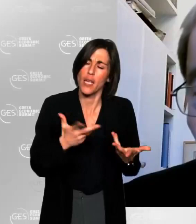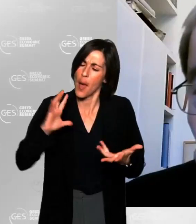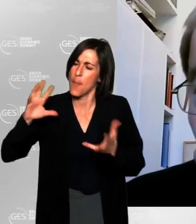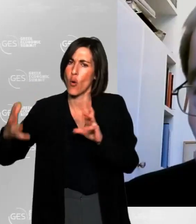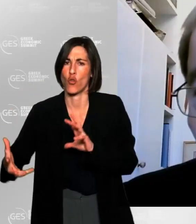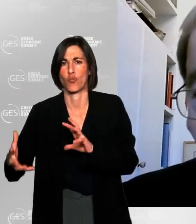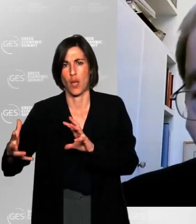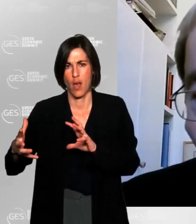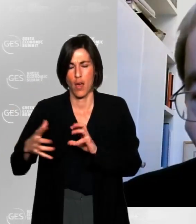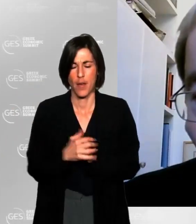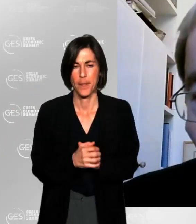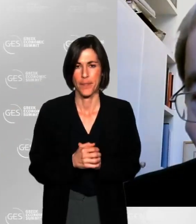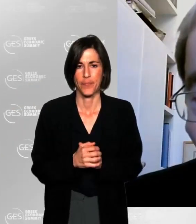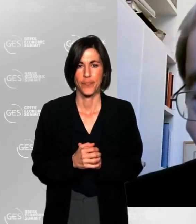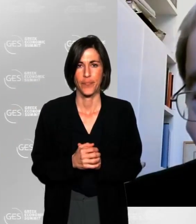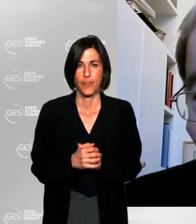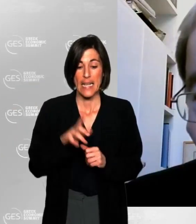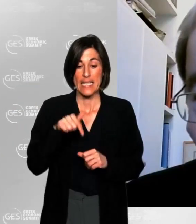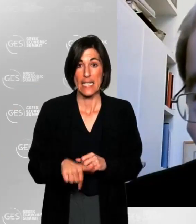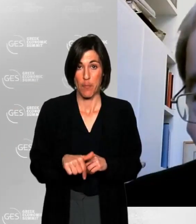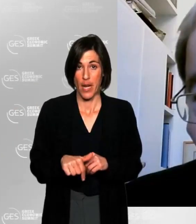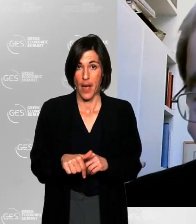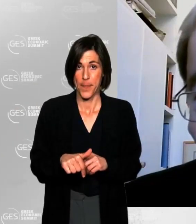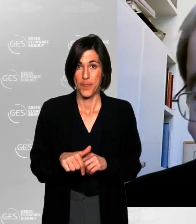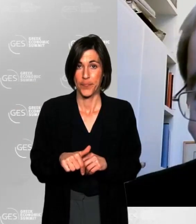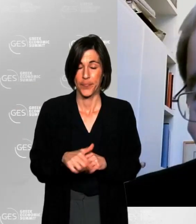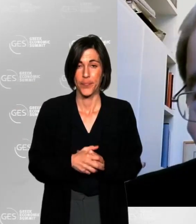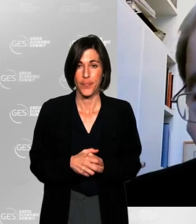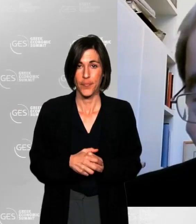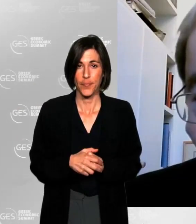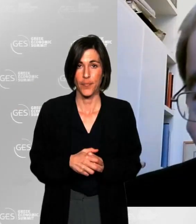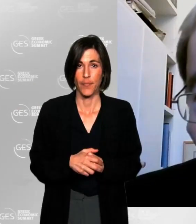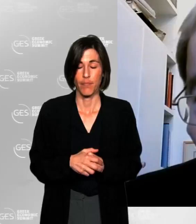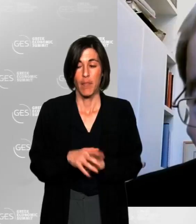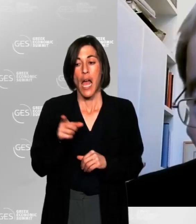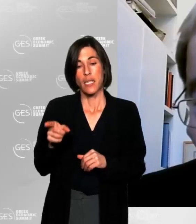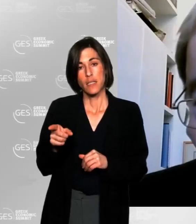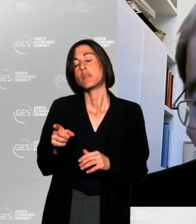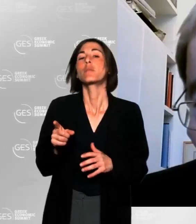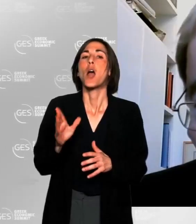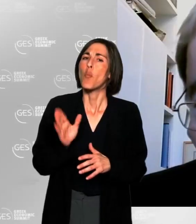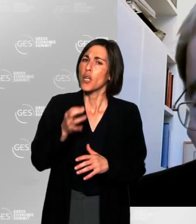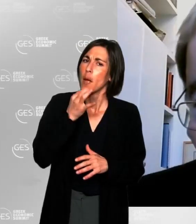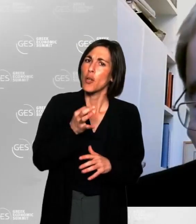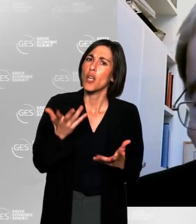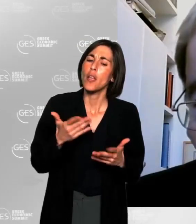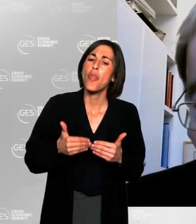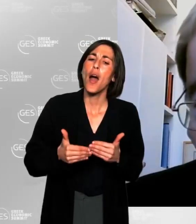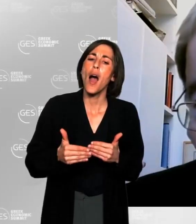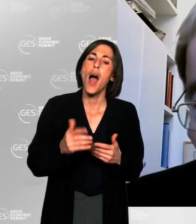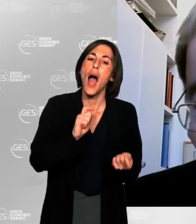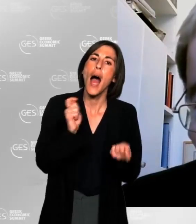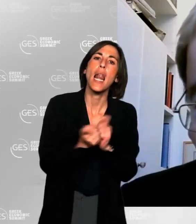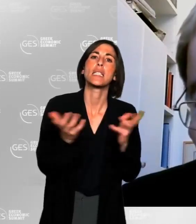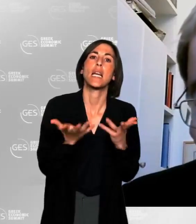would you change anything from your initial suggestions to the Greek state? And if I may, is